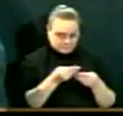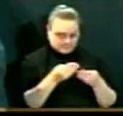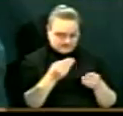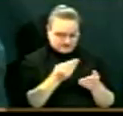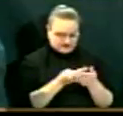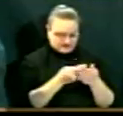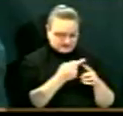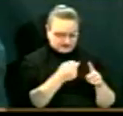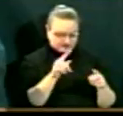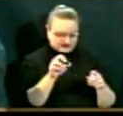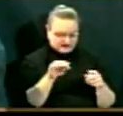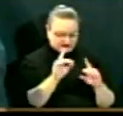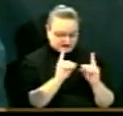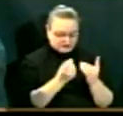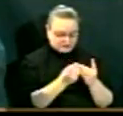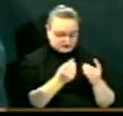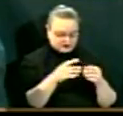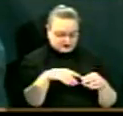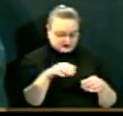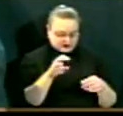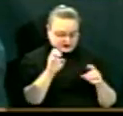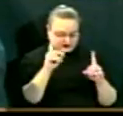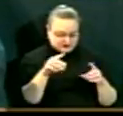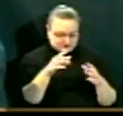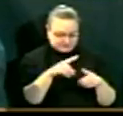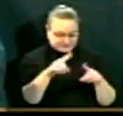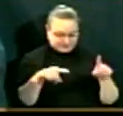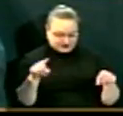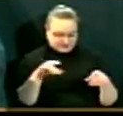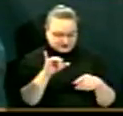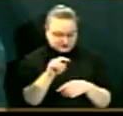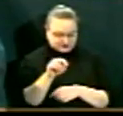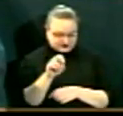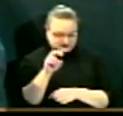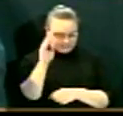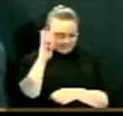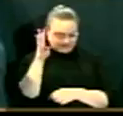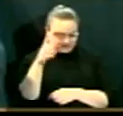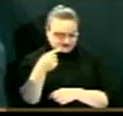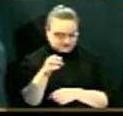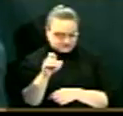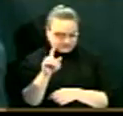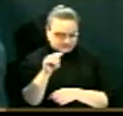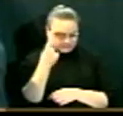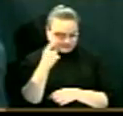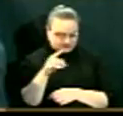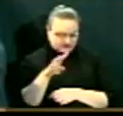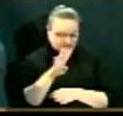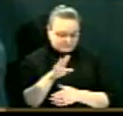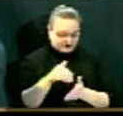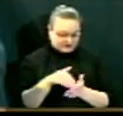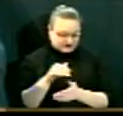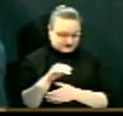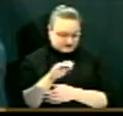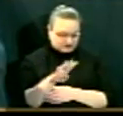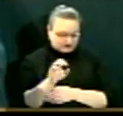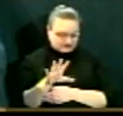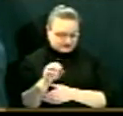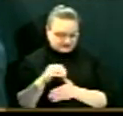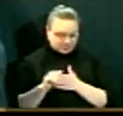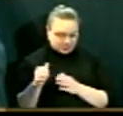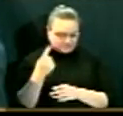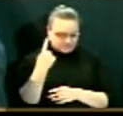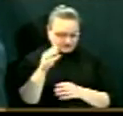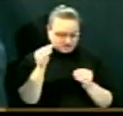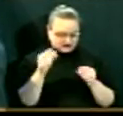Department of Education Diversity Innovation Grant in the amount of $5,450 for teacher recruitment planning. So moved. Motion